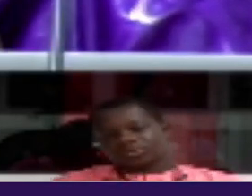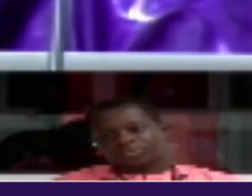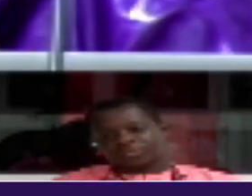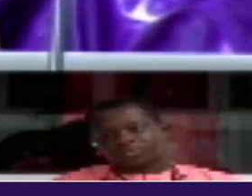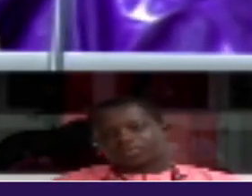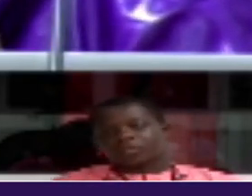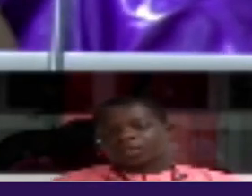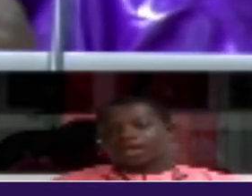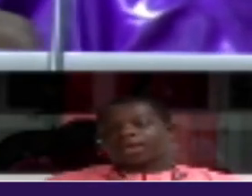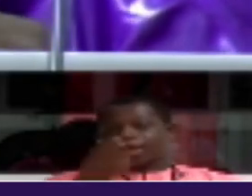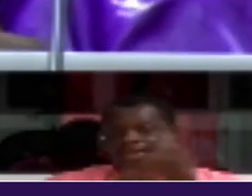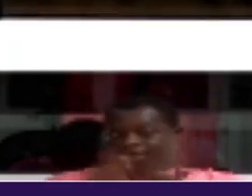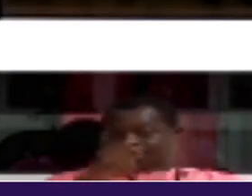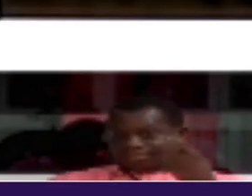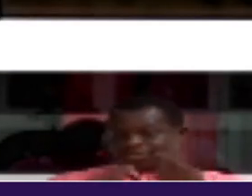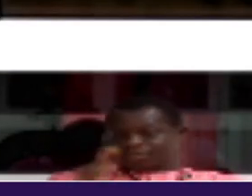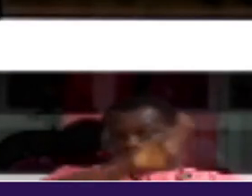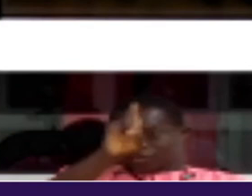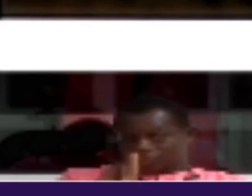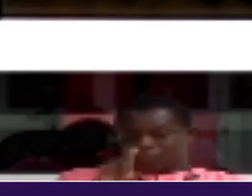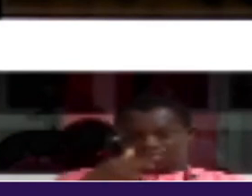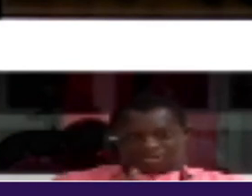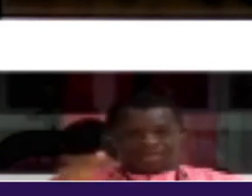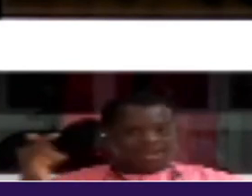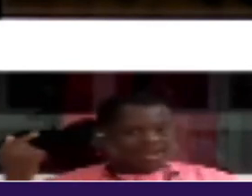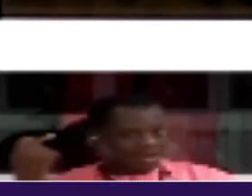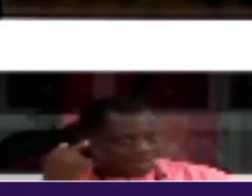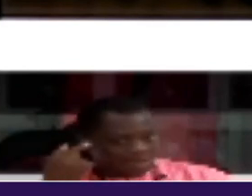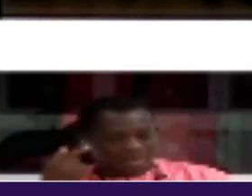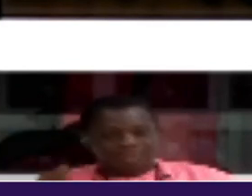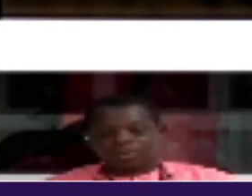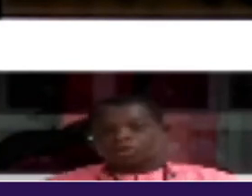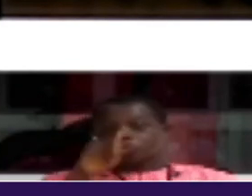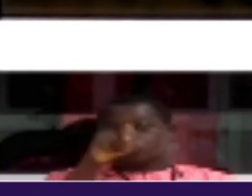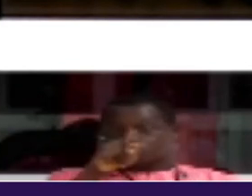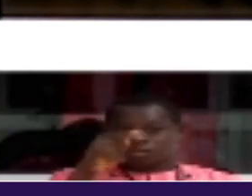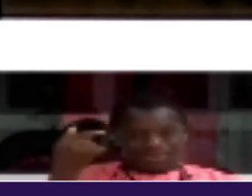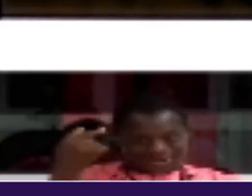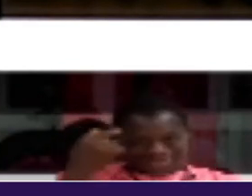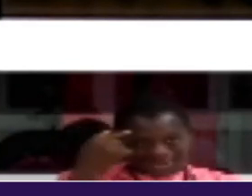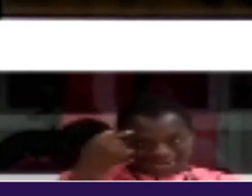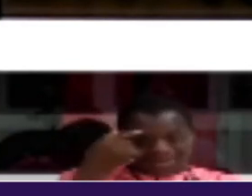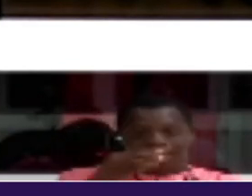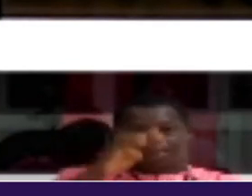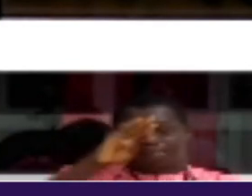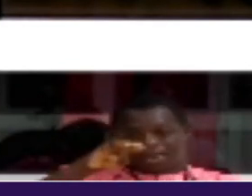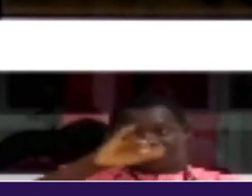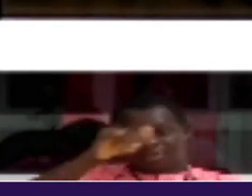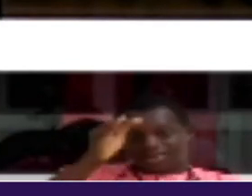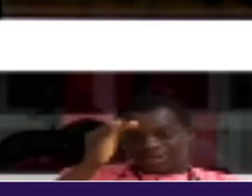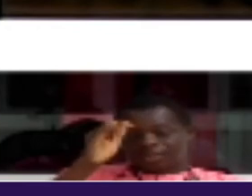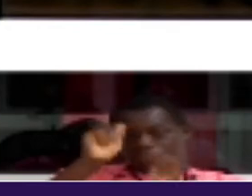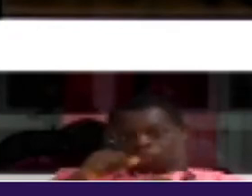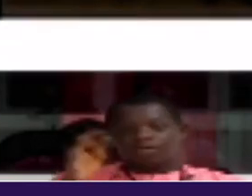I will repeat the question. Let me hear. Do you think Malik Jatta would lie about how